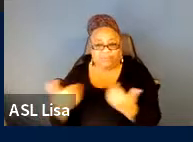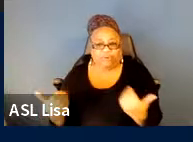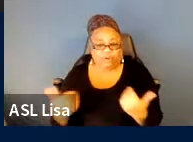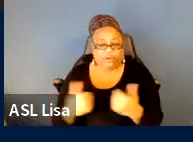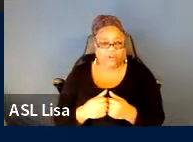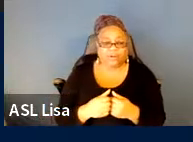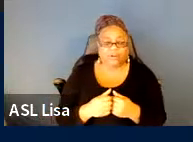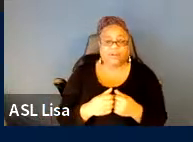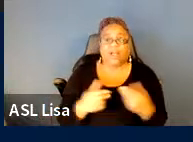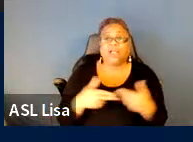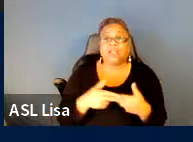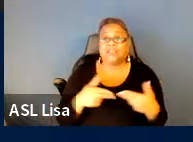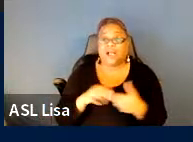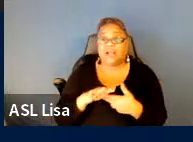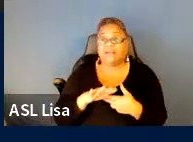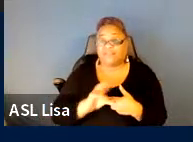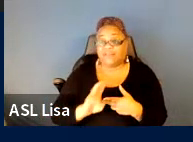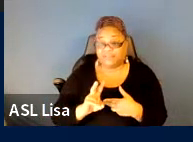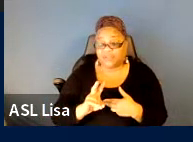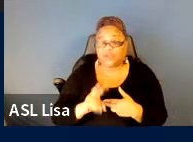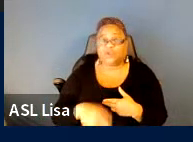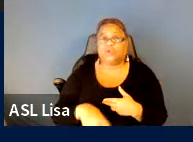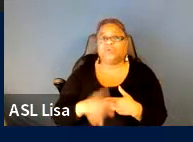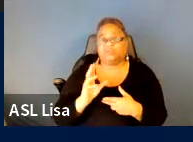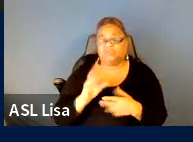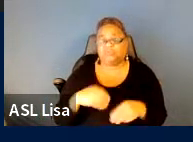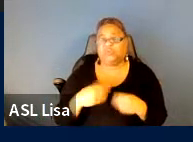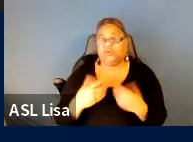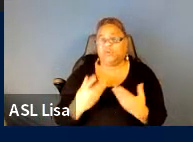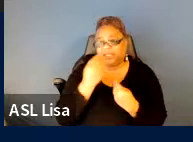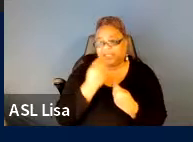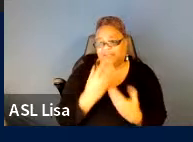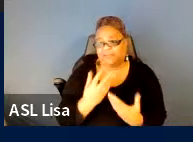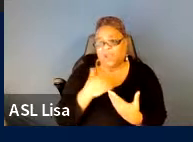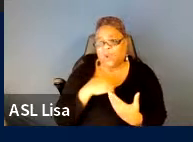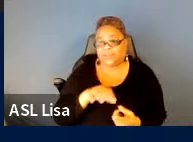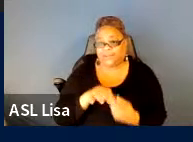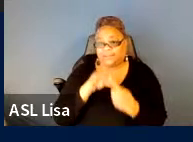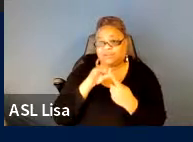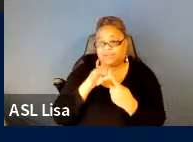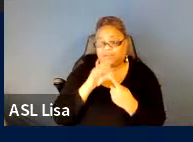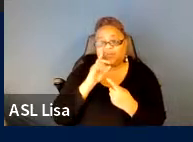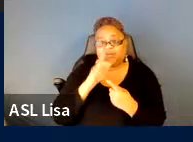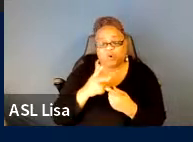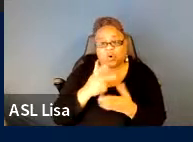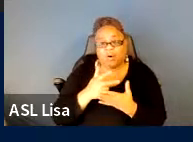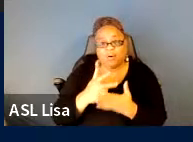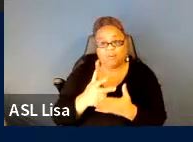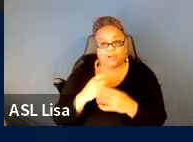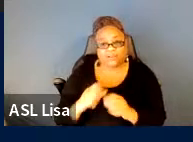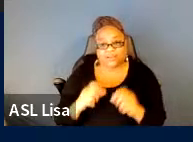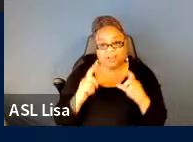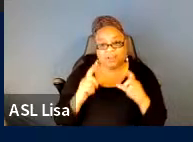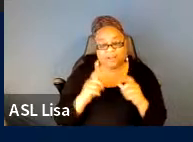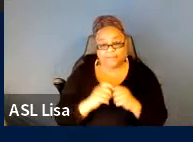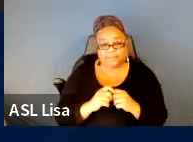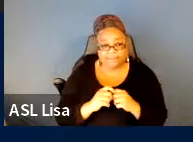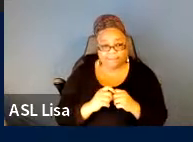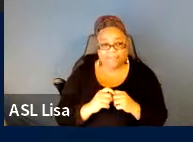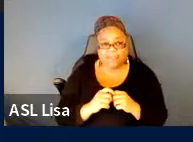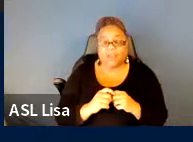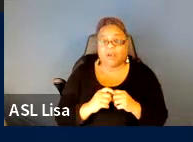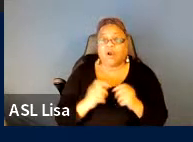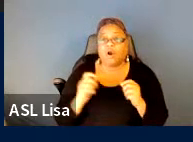Slide 52 presents information on parking sign exceptions. Now, parking facilities are subject to